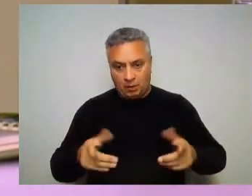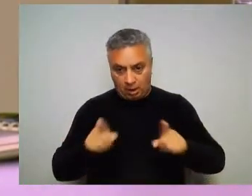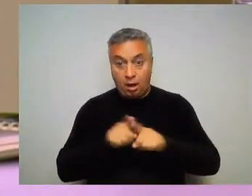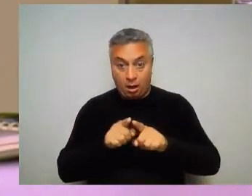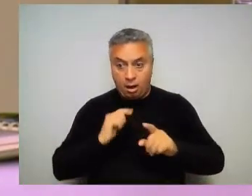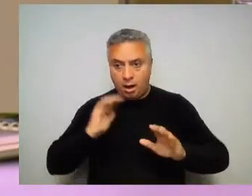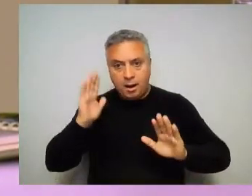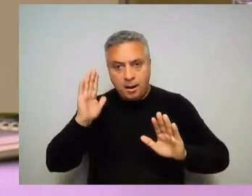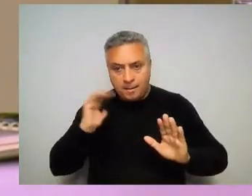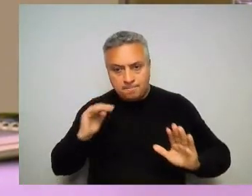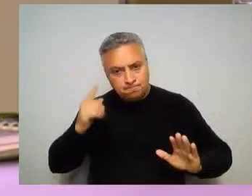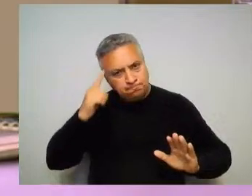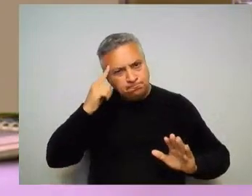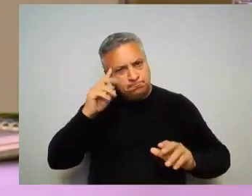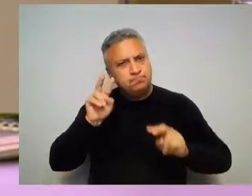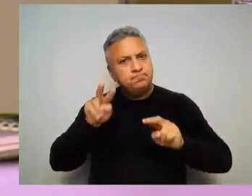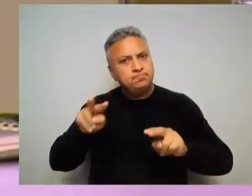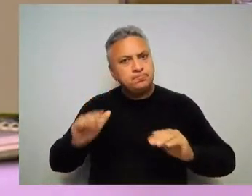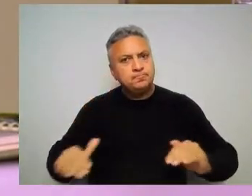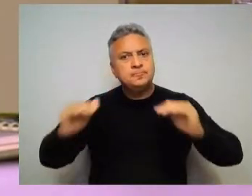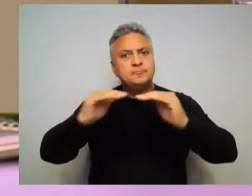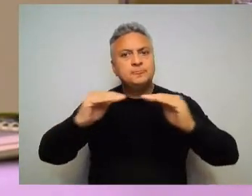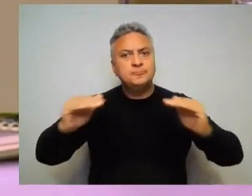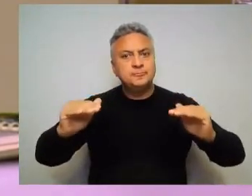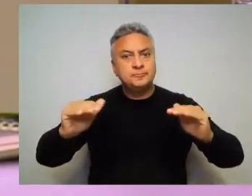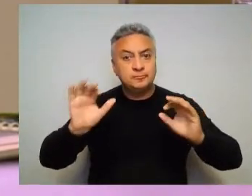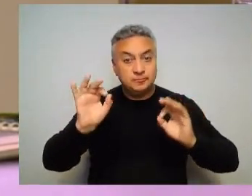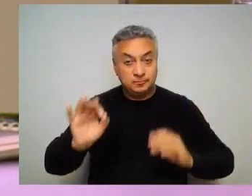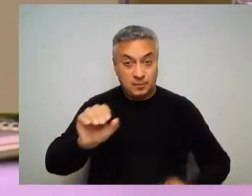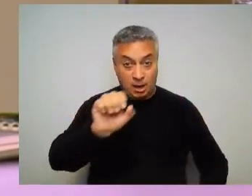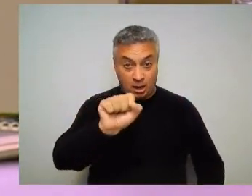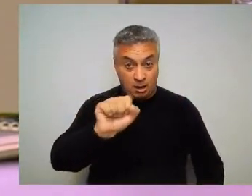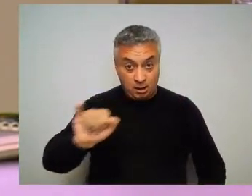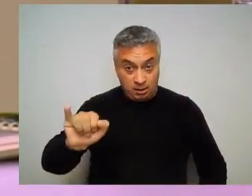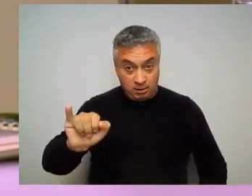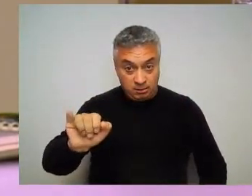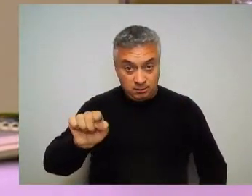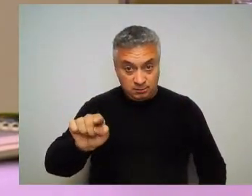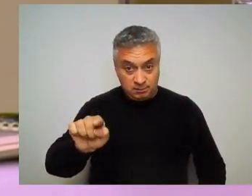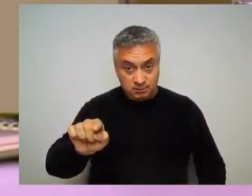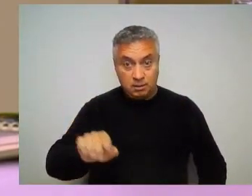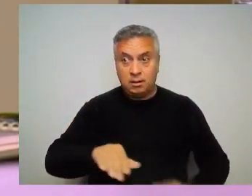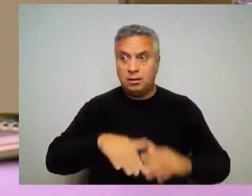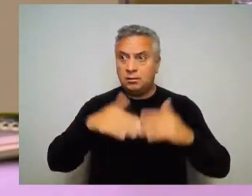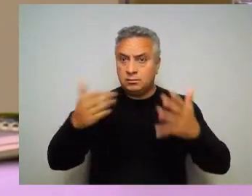We could talk about it in the level of artificial